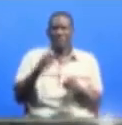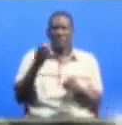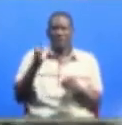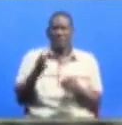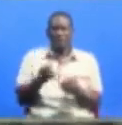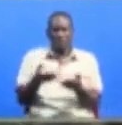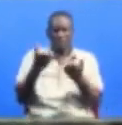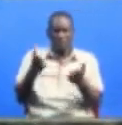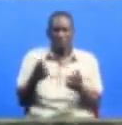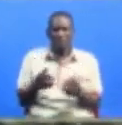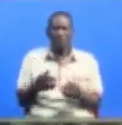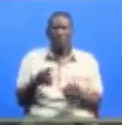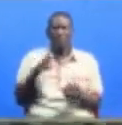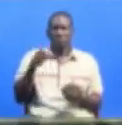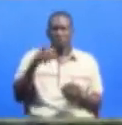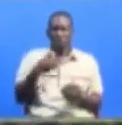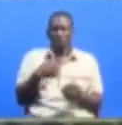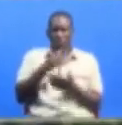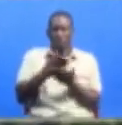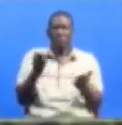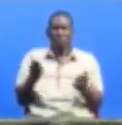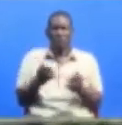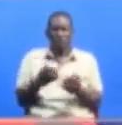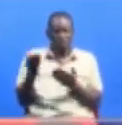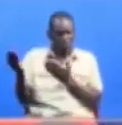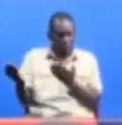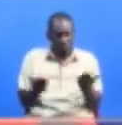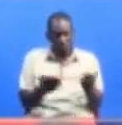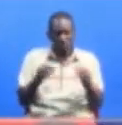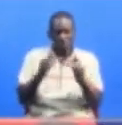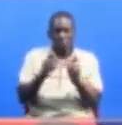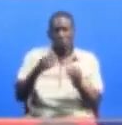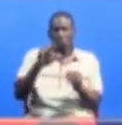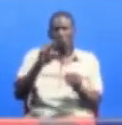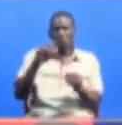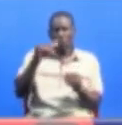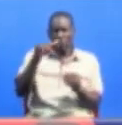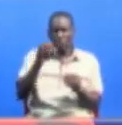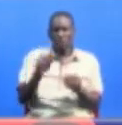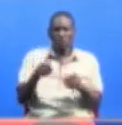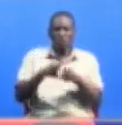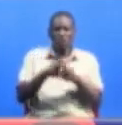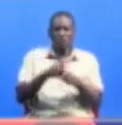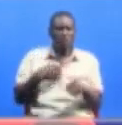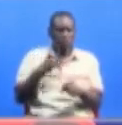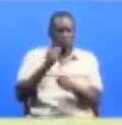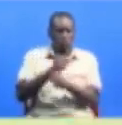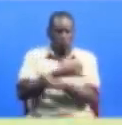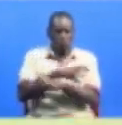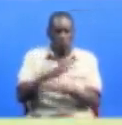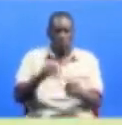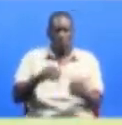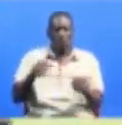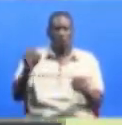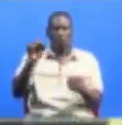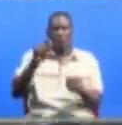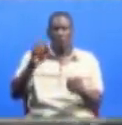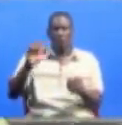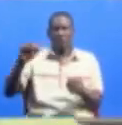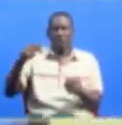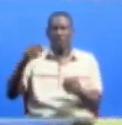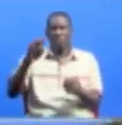he's done that, so he has something he's bringing to the table. Louis is somebody also who's been fantastic for Strathmore.